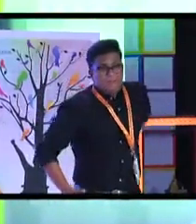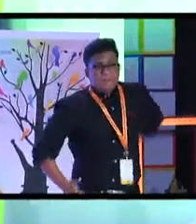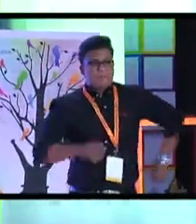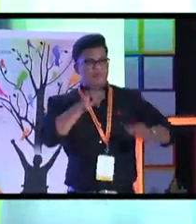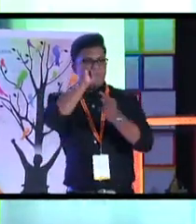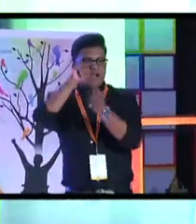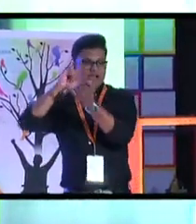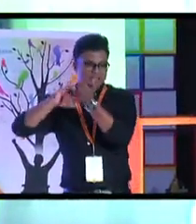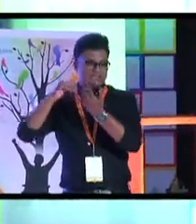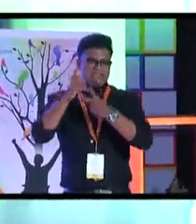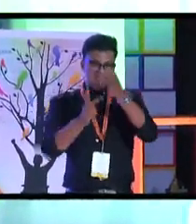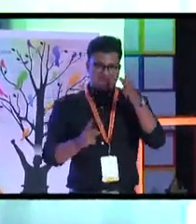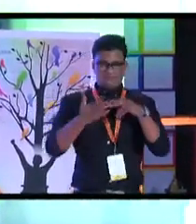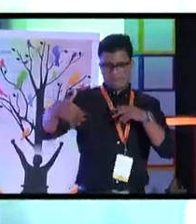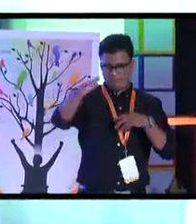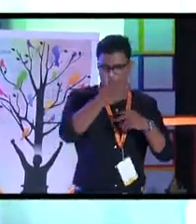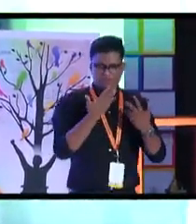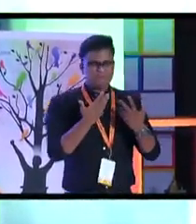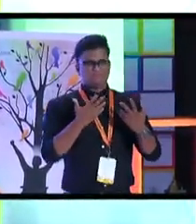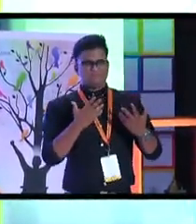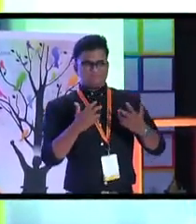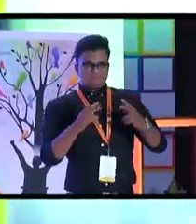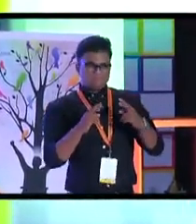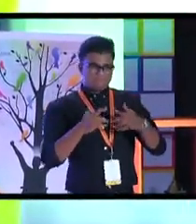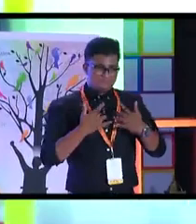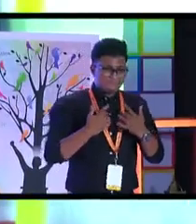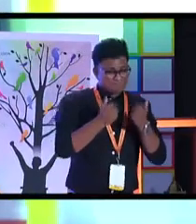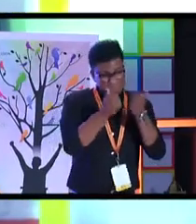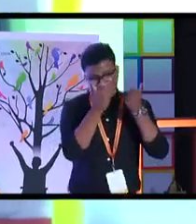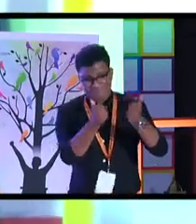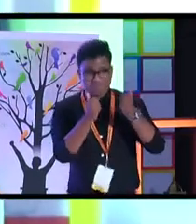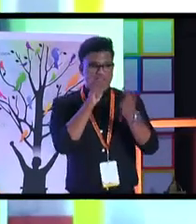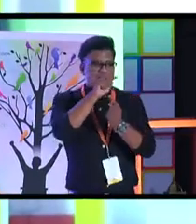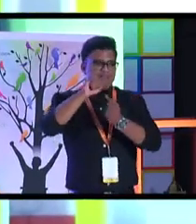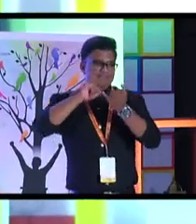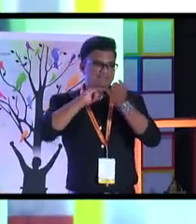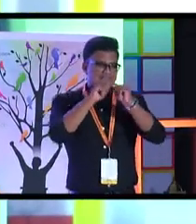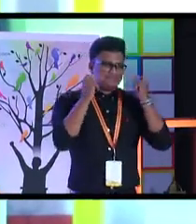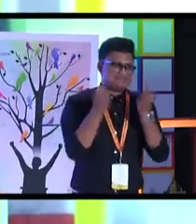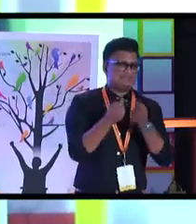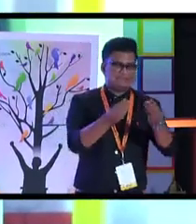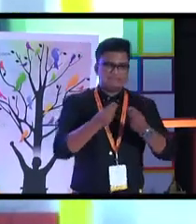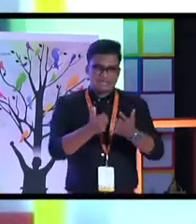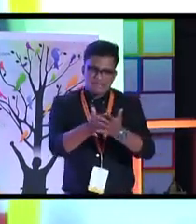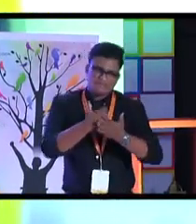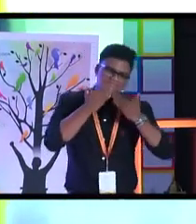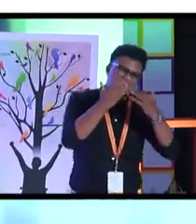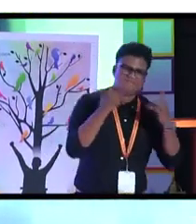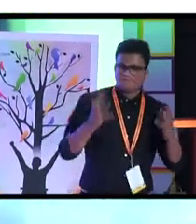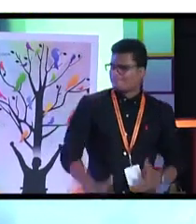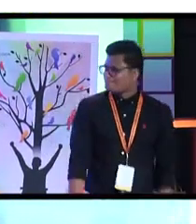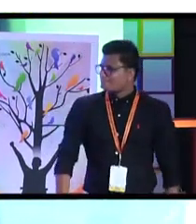wearing. And I'm very, very grateful to India Inclusion Summit team for giving us this opportunity. You won't